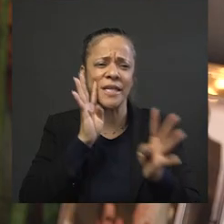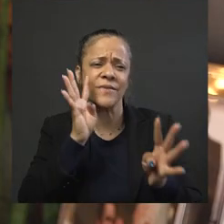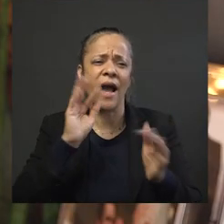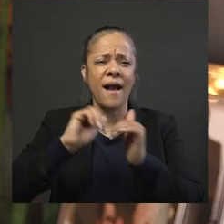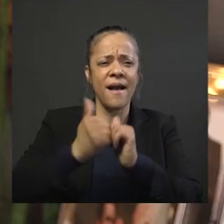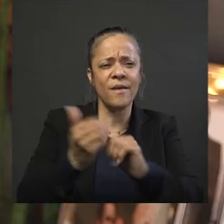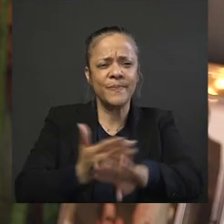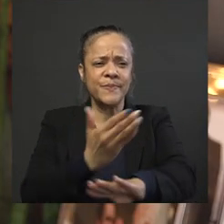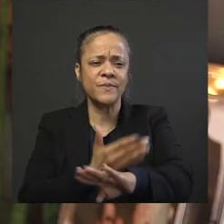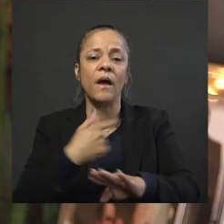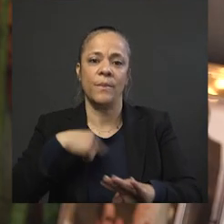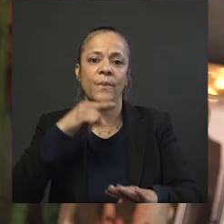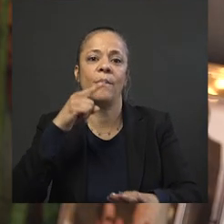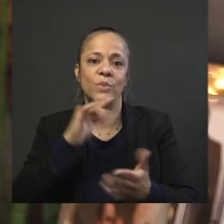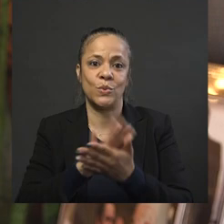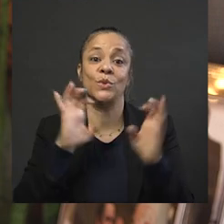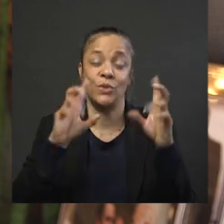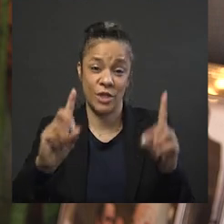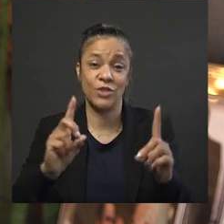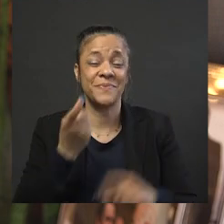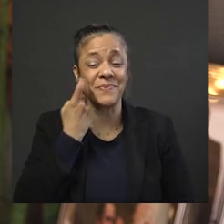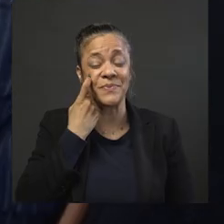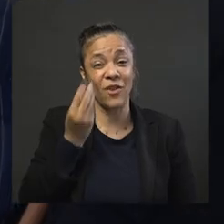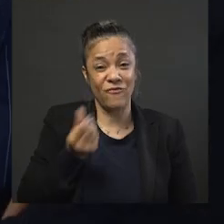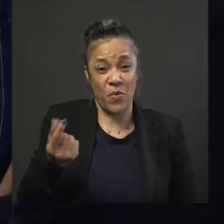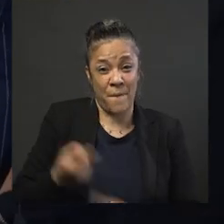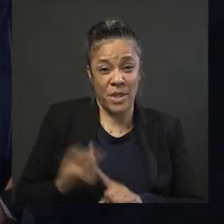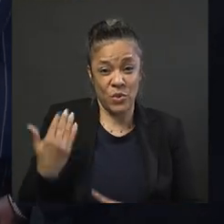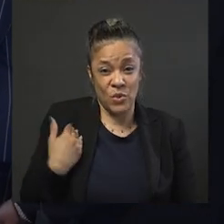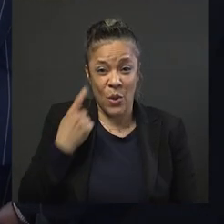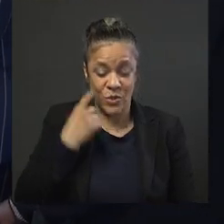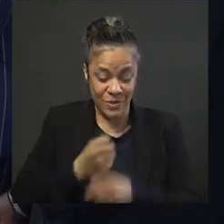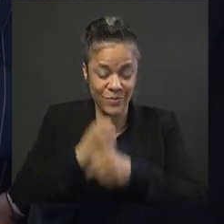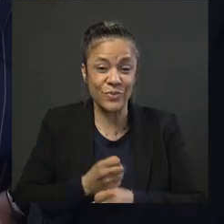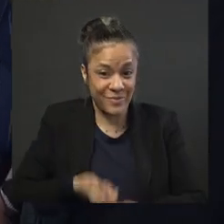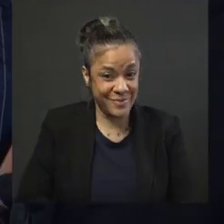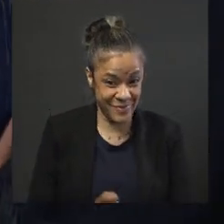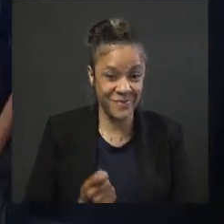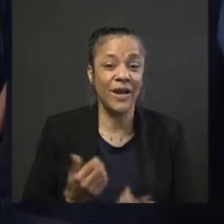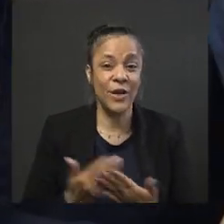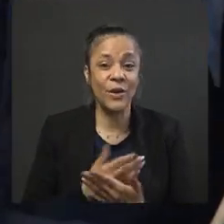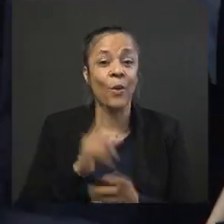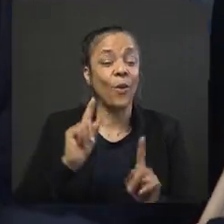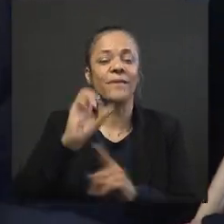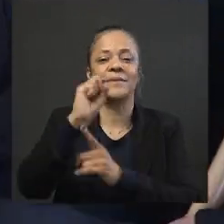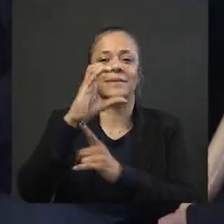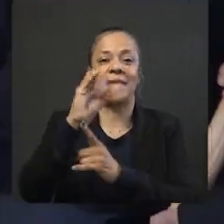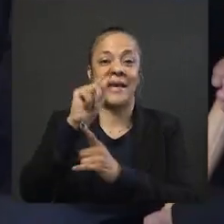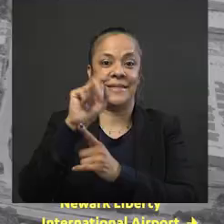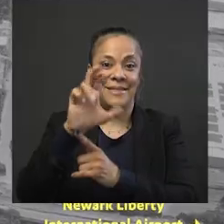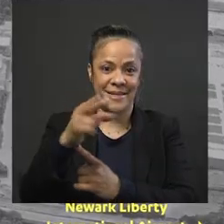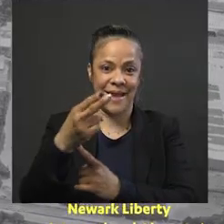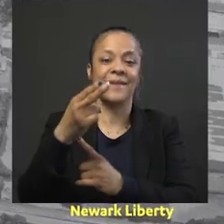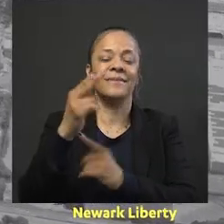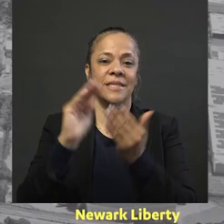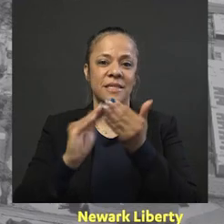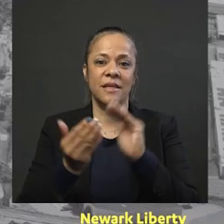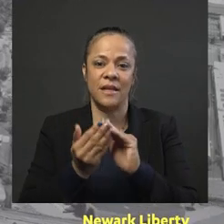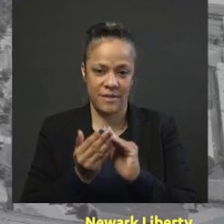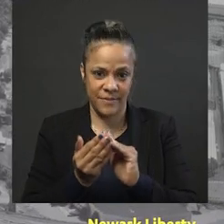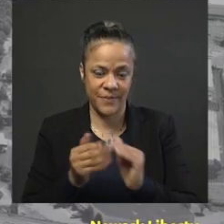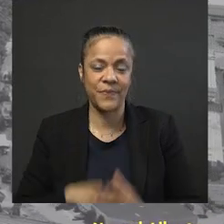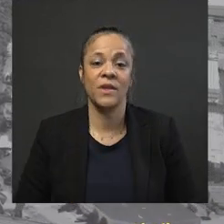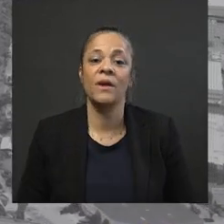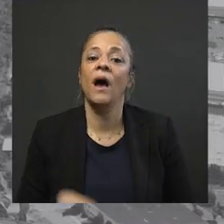partnerships as a way to reimagine our public school education. Just a few months ago, we broke ground on SciTech City. The event signified